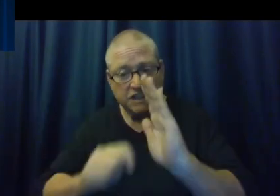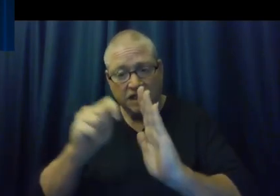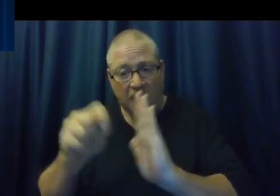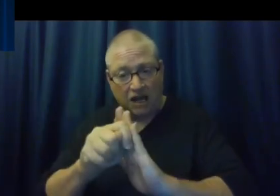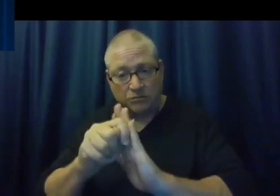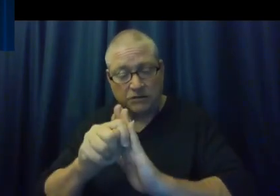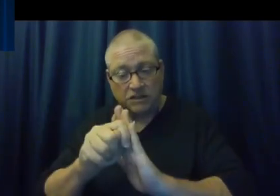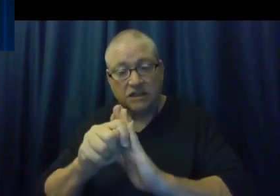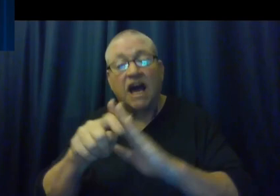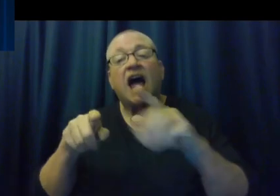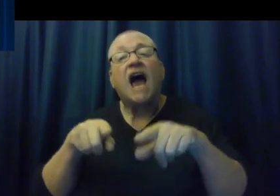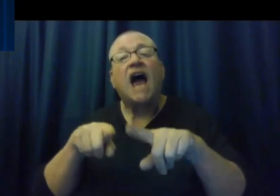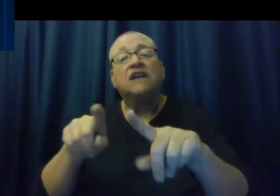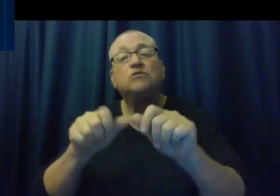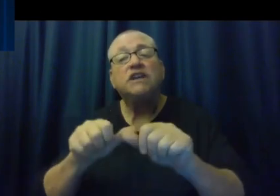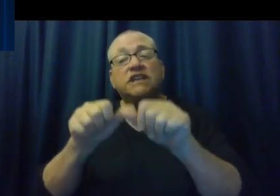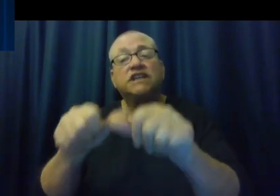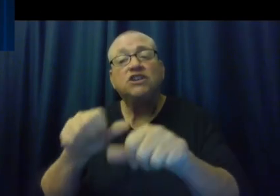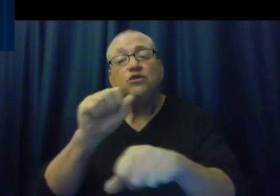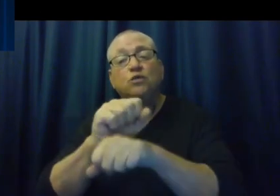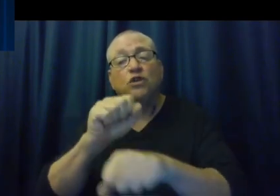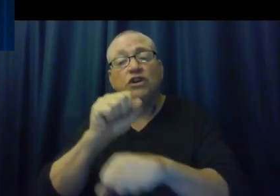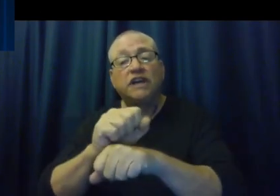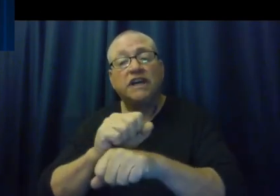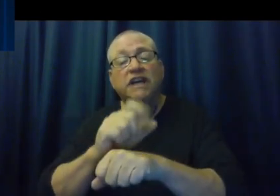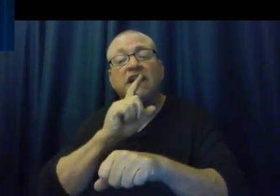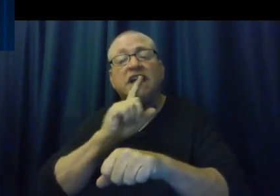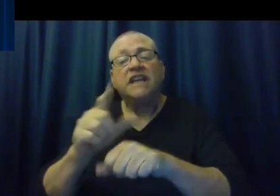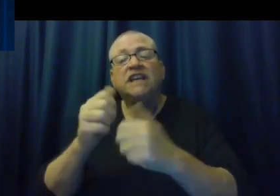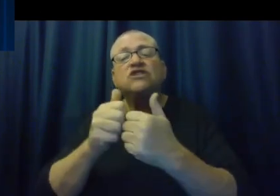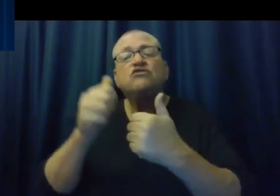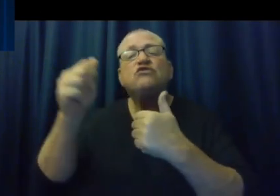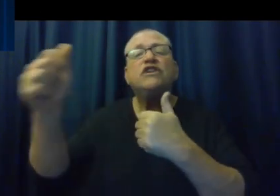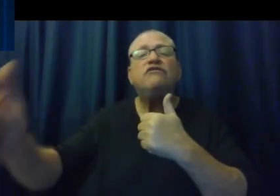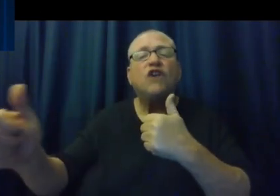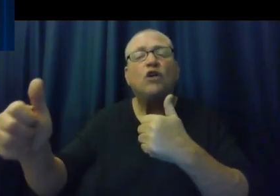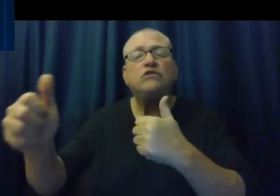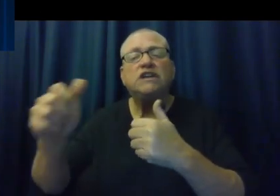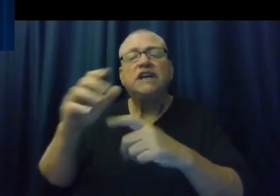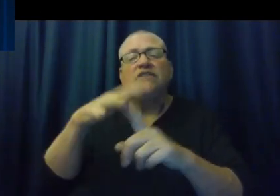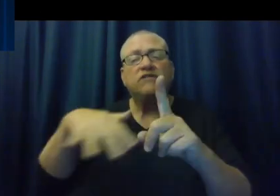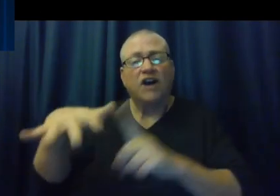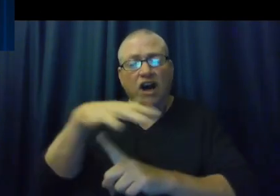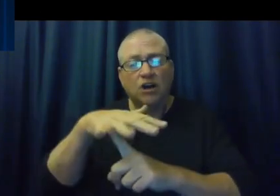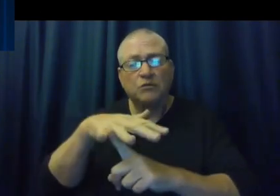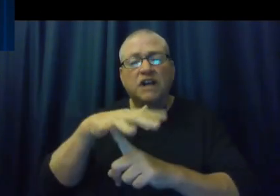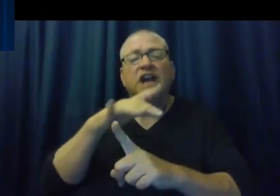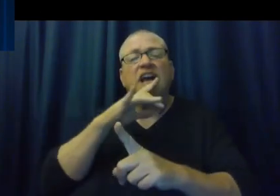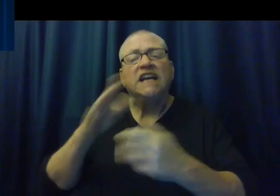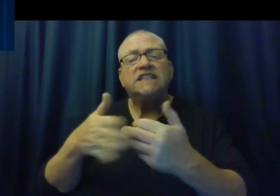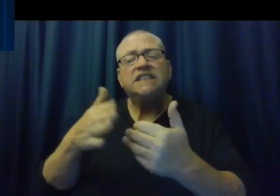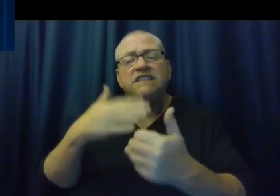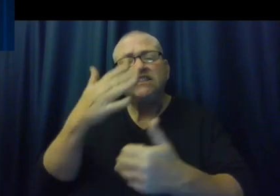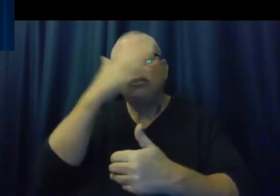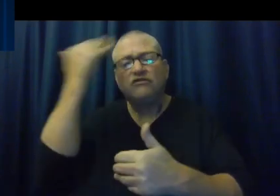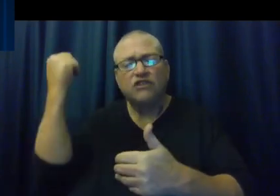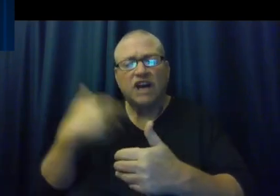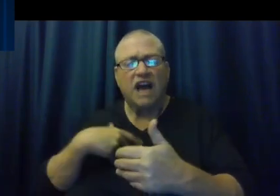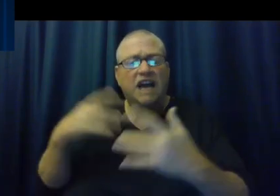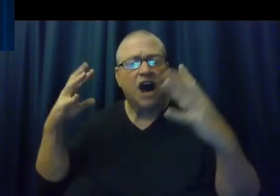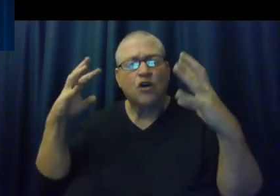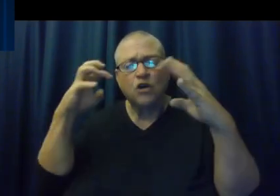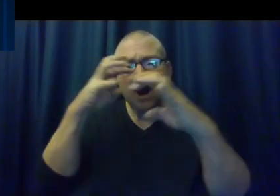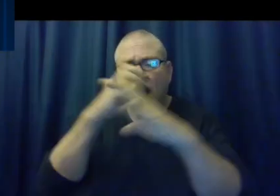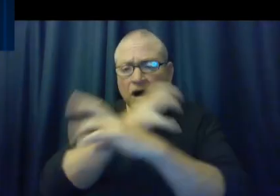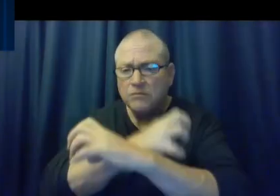As we continue working in this remote environment, it's easy to lose sight of what an exceptionally complex organization Western